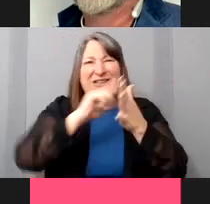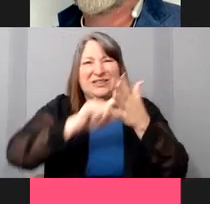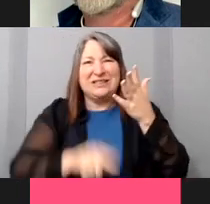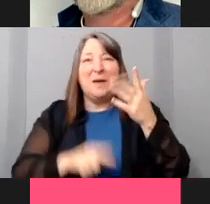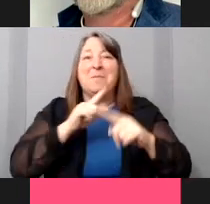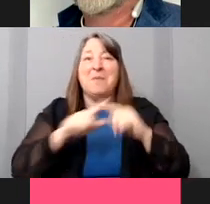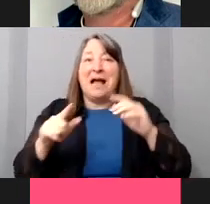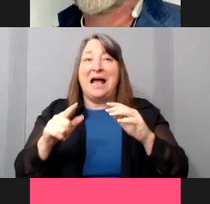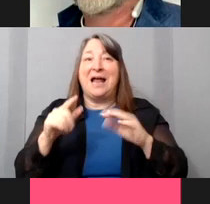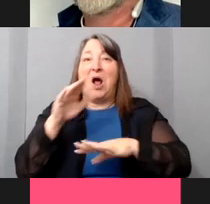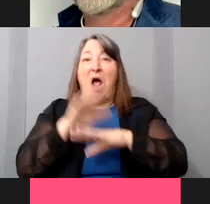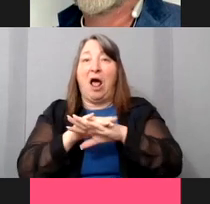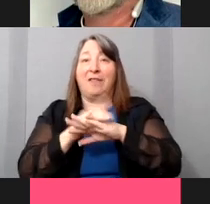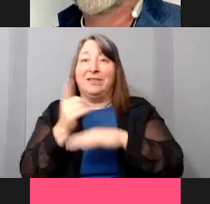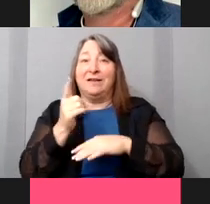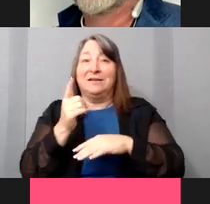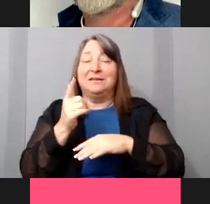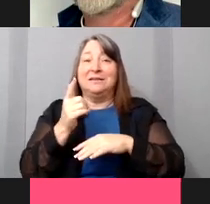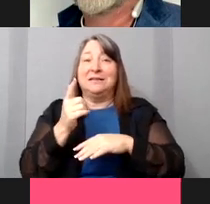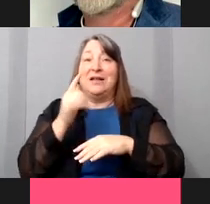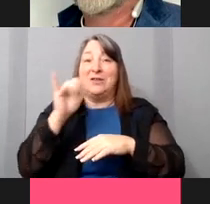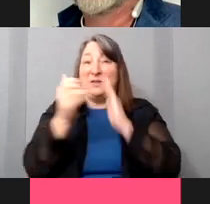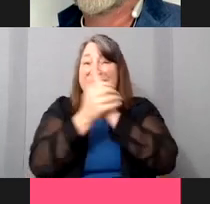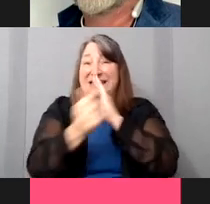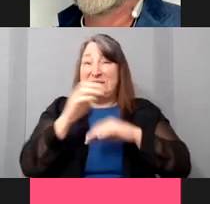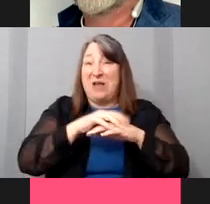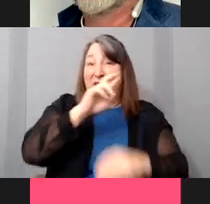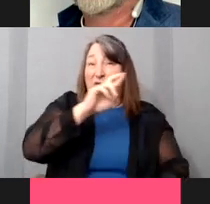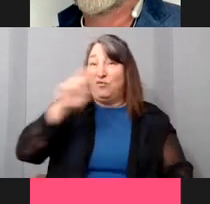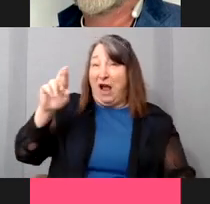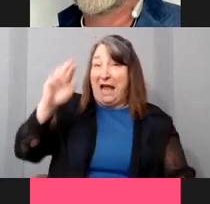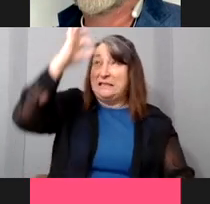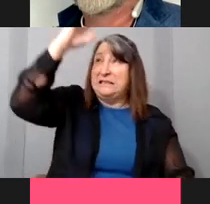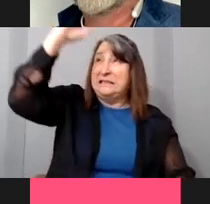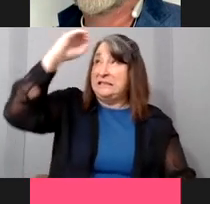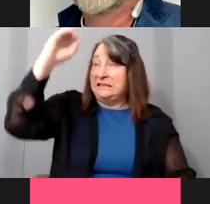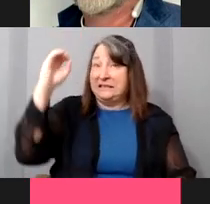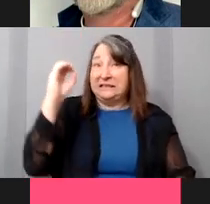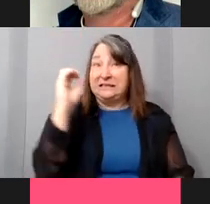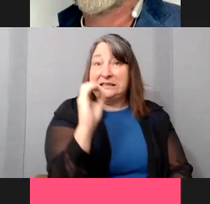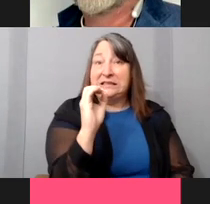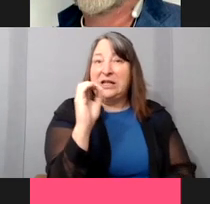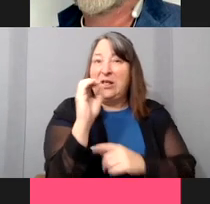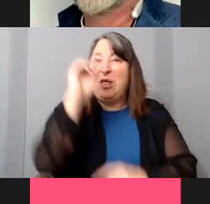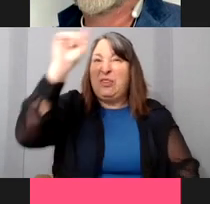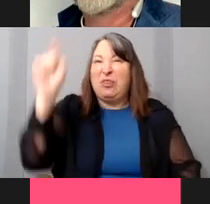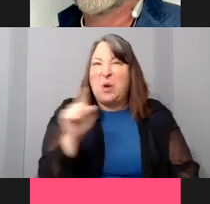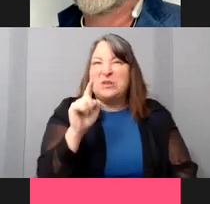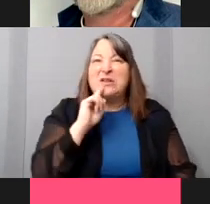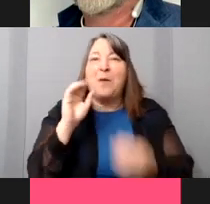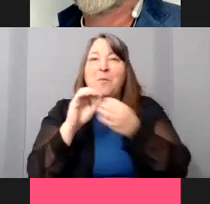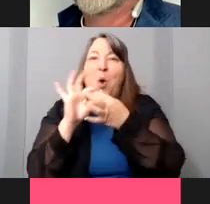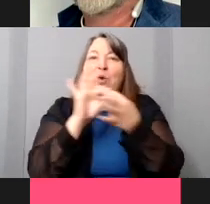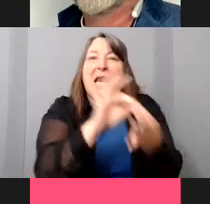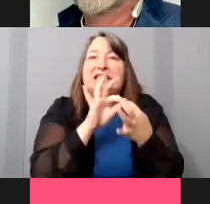the left-hand side, or the right-hand side of this graphic, I would consider to be relational skills. So making room